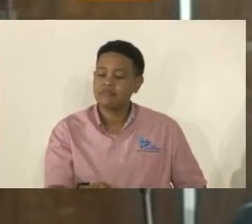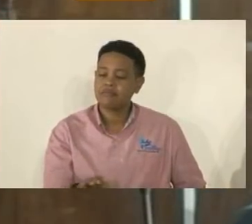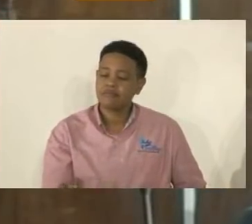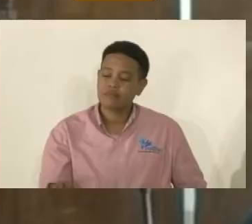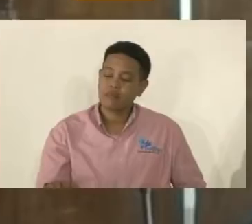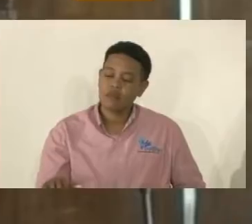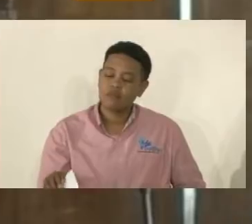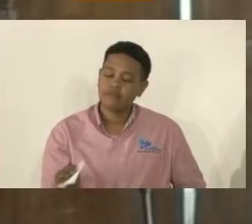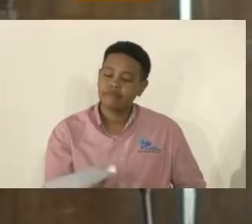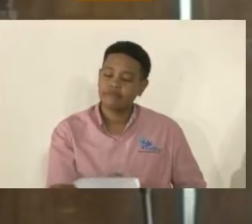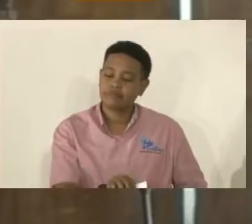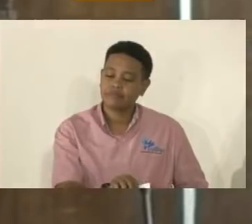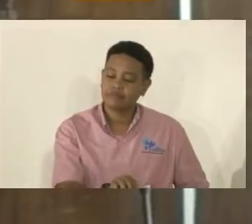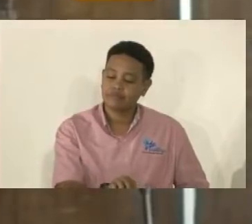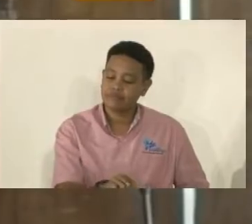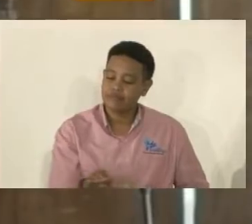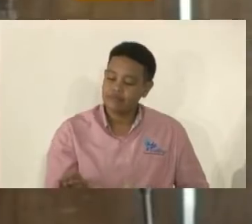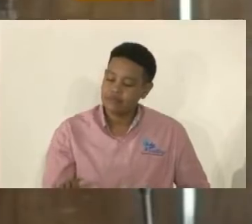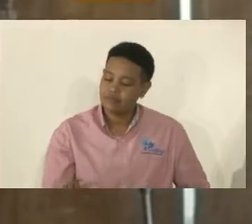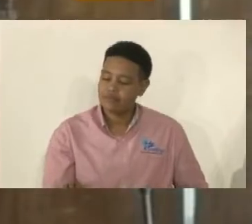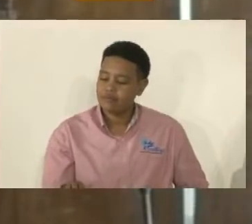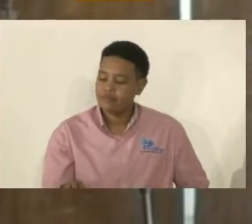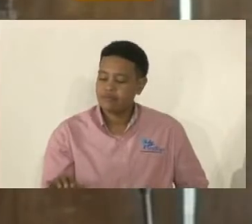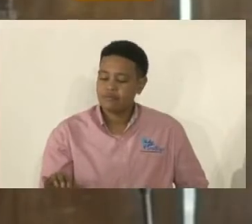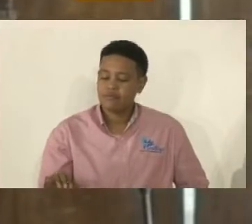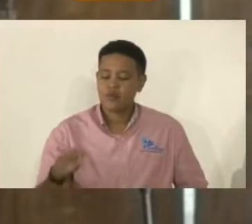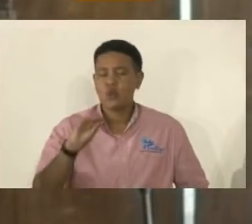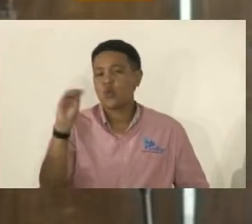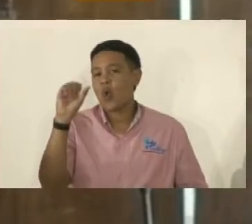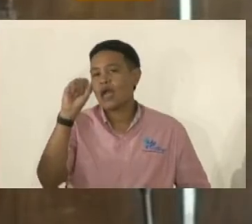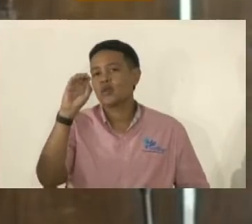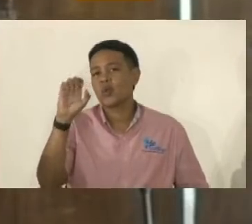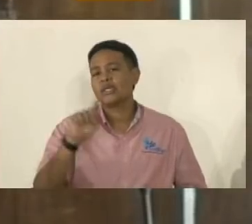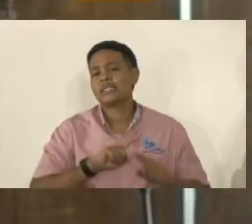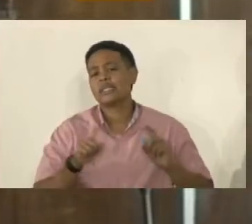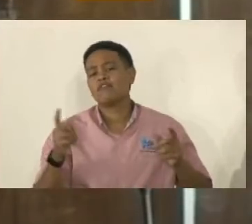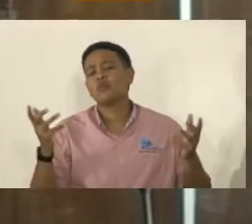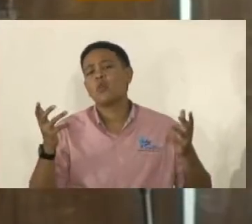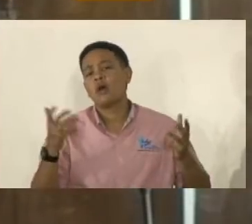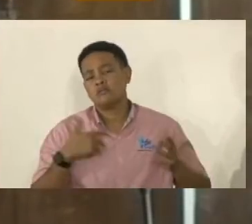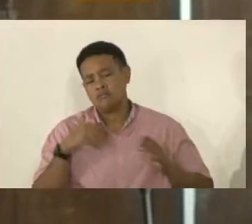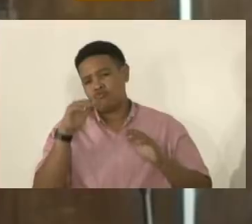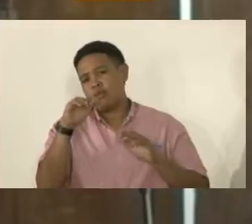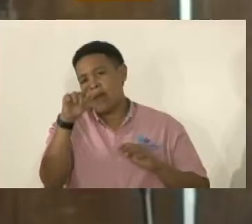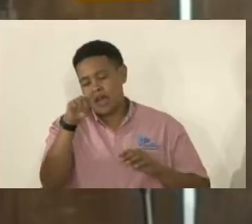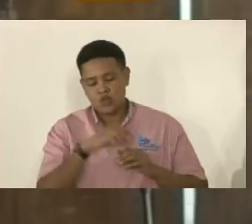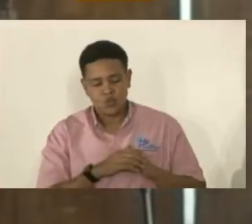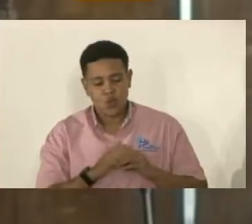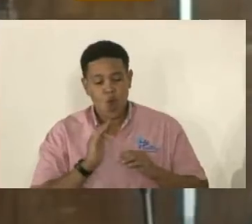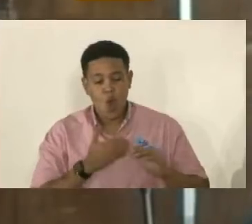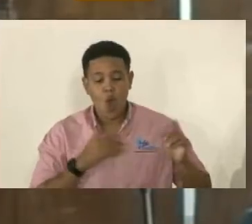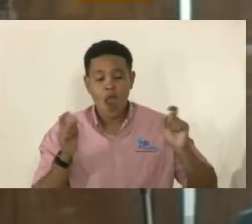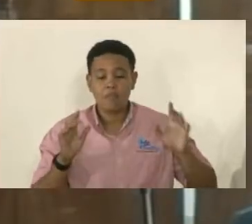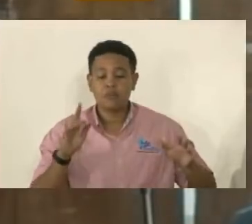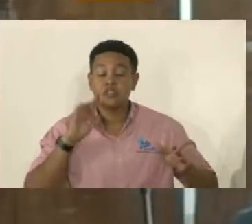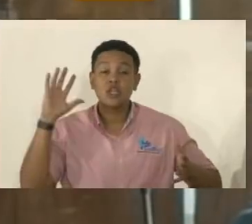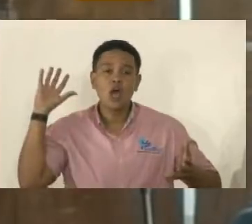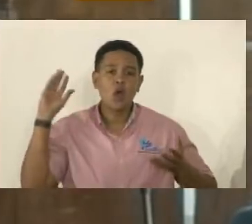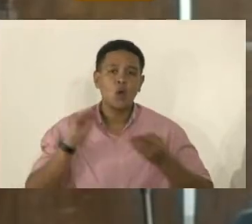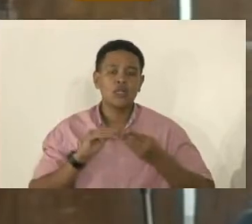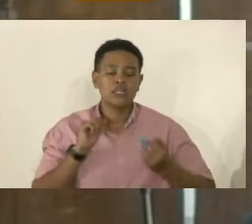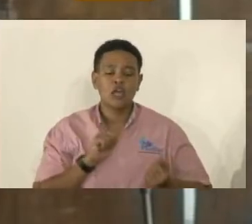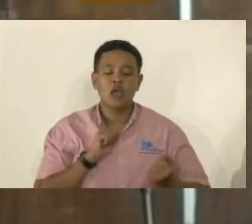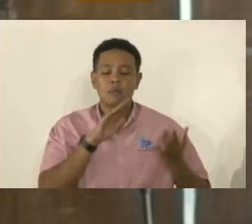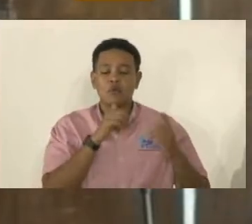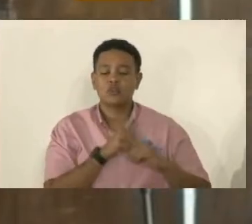emergency. What was the difference? And no states of emergency. What was the difference? Let me remind you. Our administration took a holistic